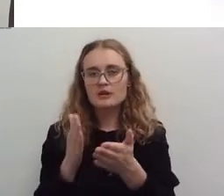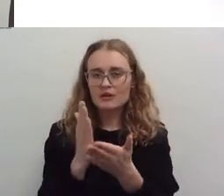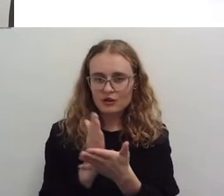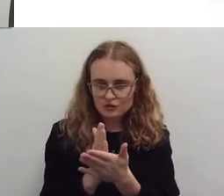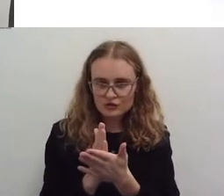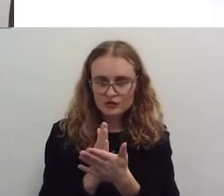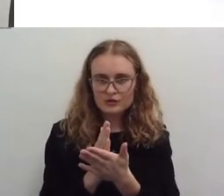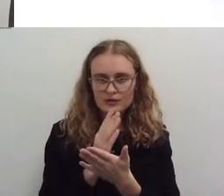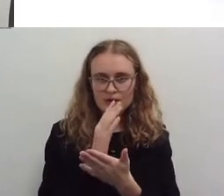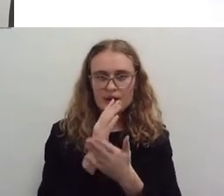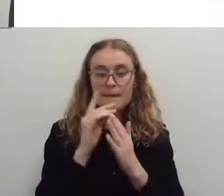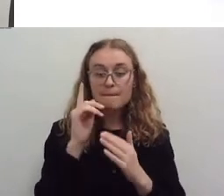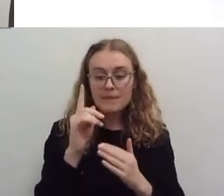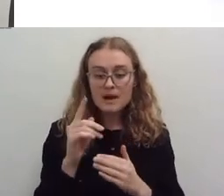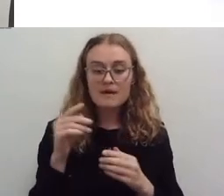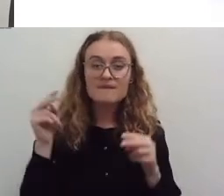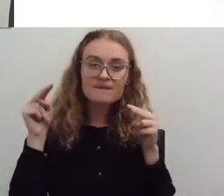including pregnancy,